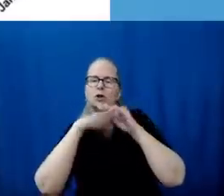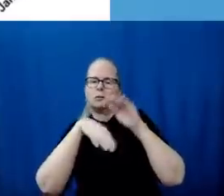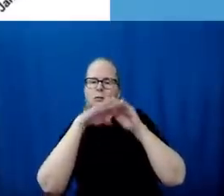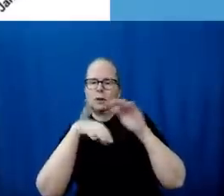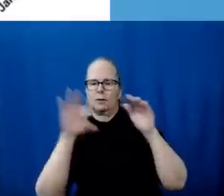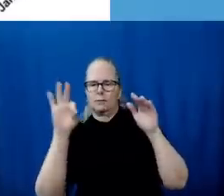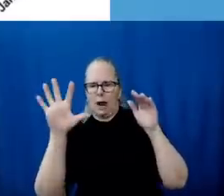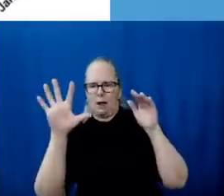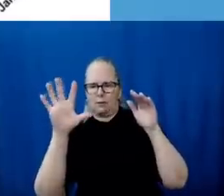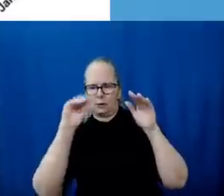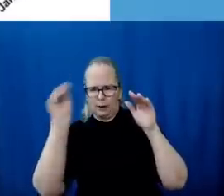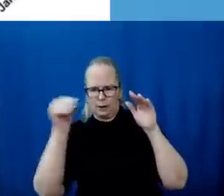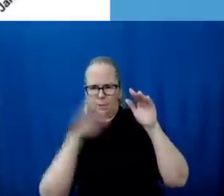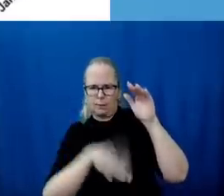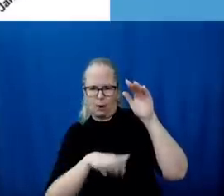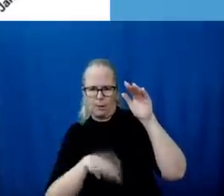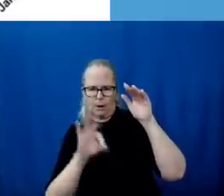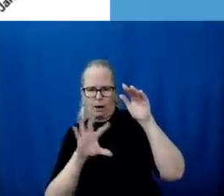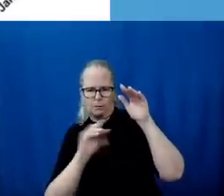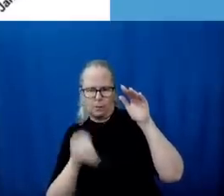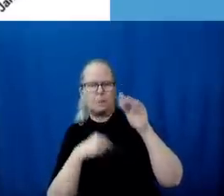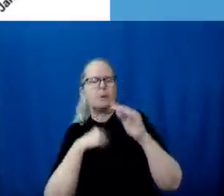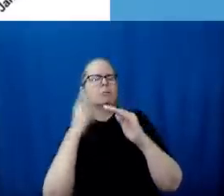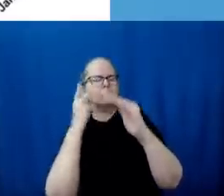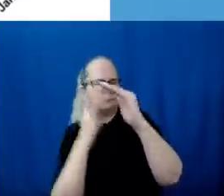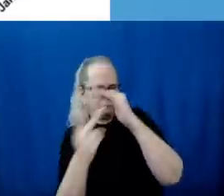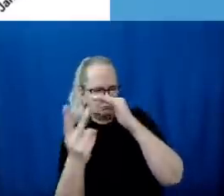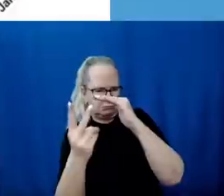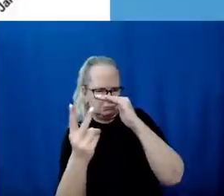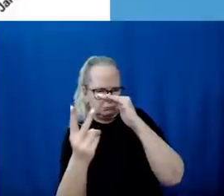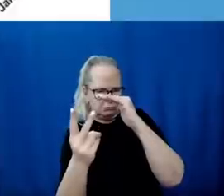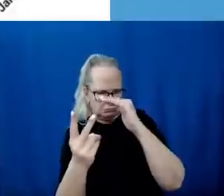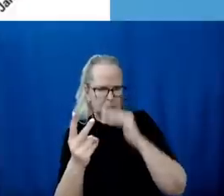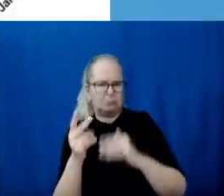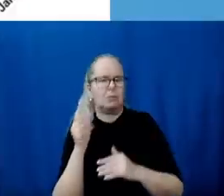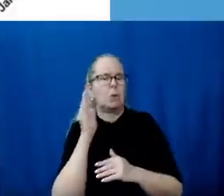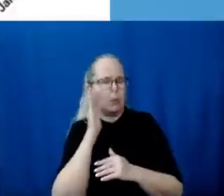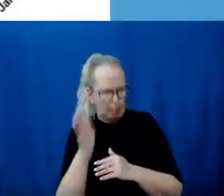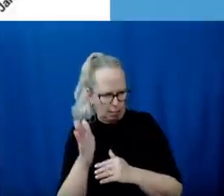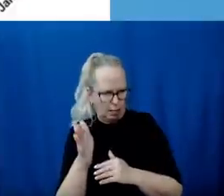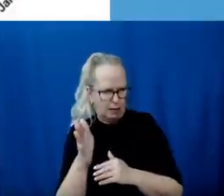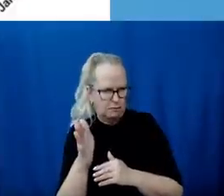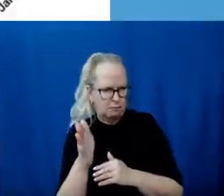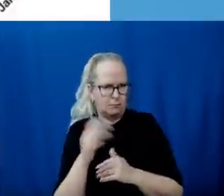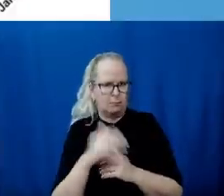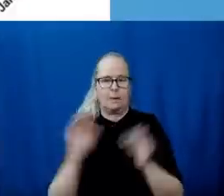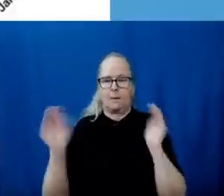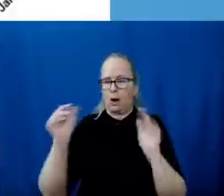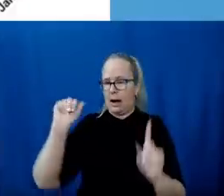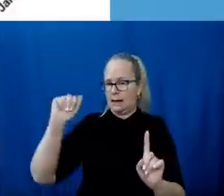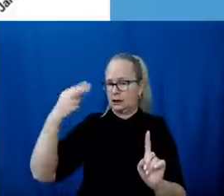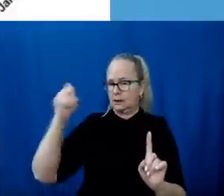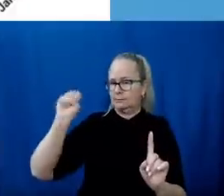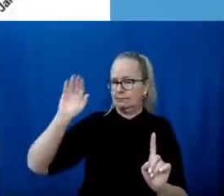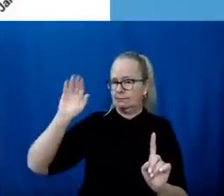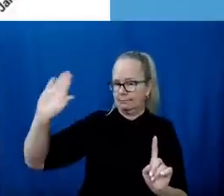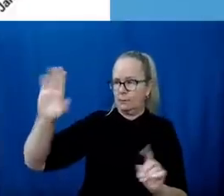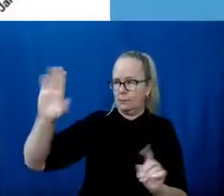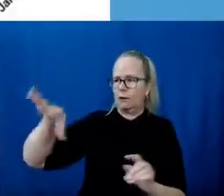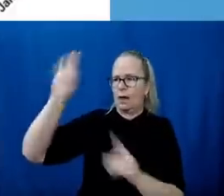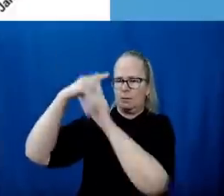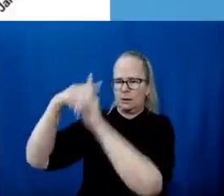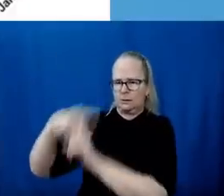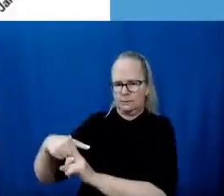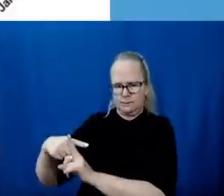and bottom 95% bands of what we would predict the number of cases to be that are benchmarked against Alberta Health